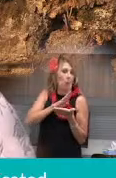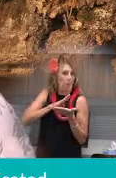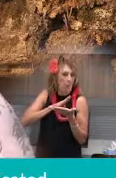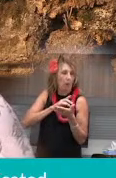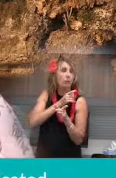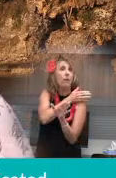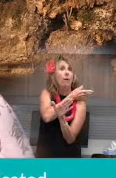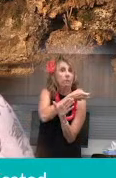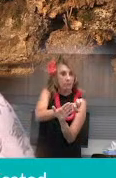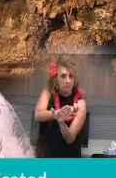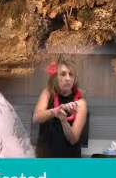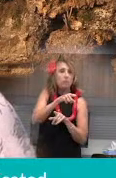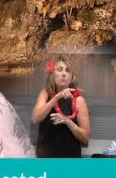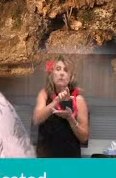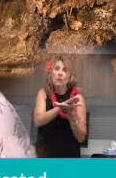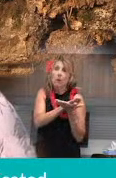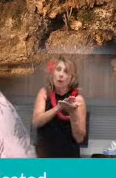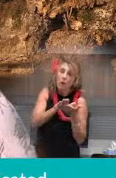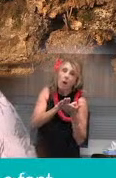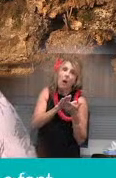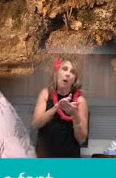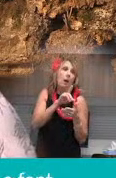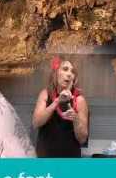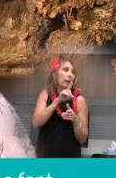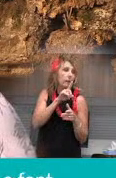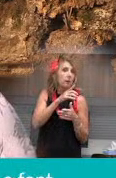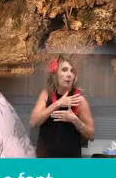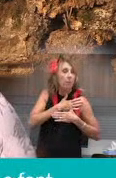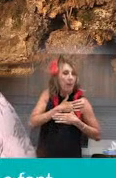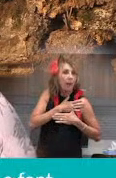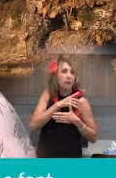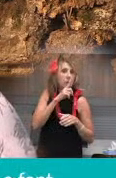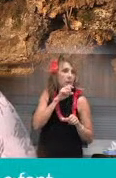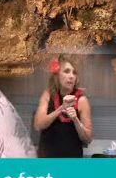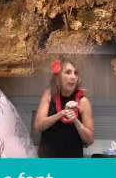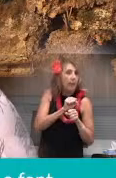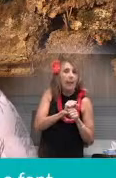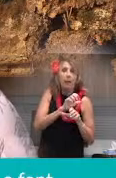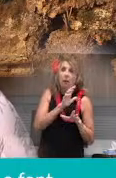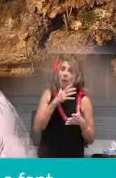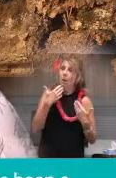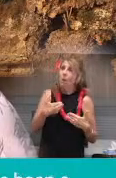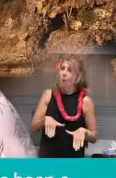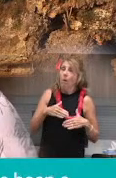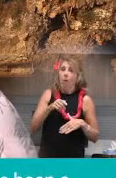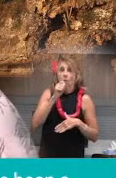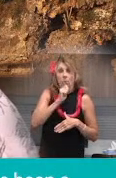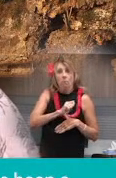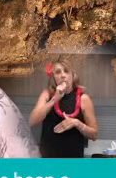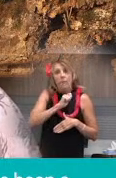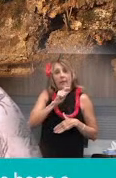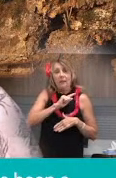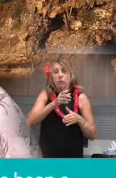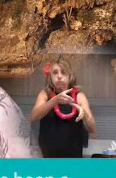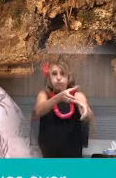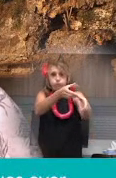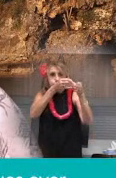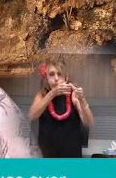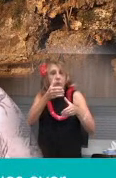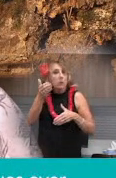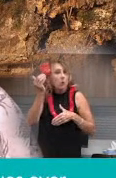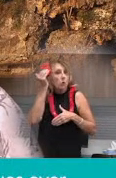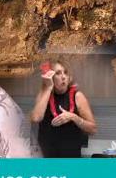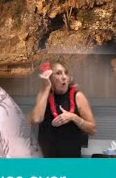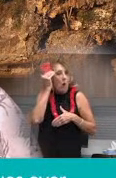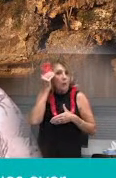kind, compassionate, dedicated, hardworking, and patient. She is a font of wisdom and knowledge and has been a